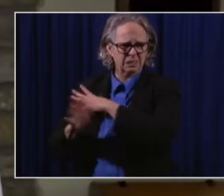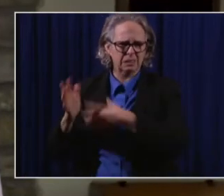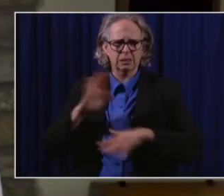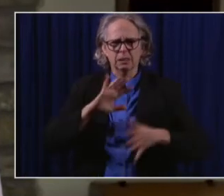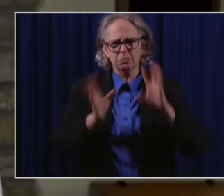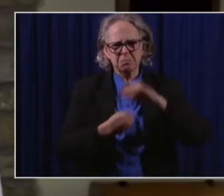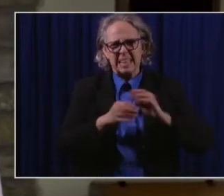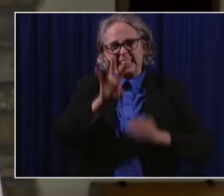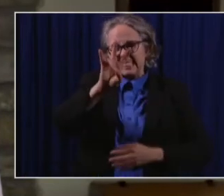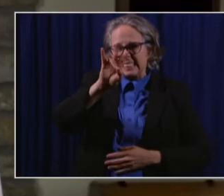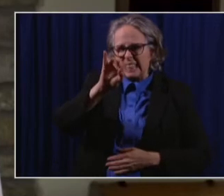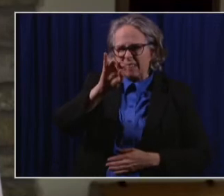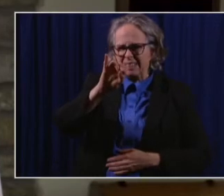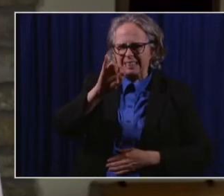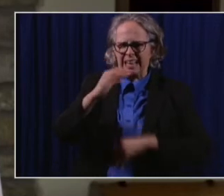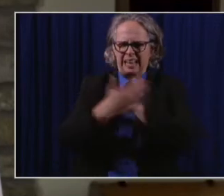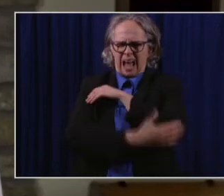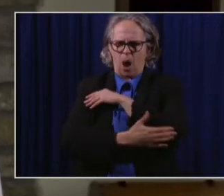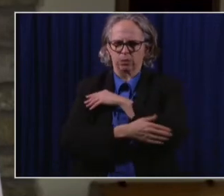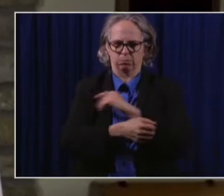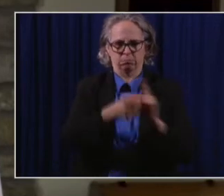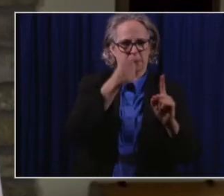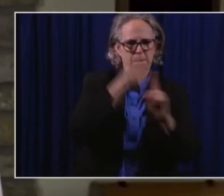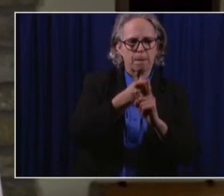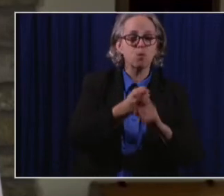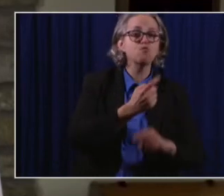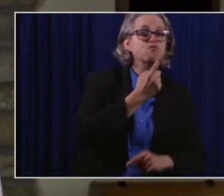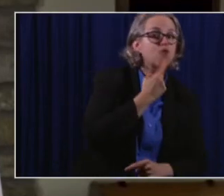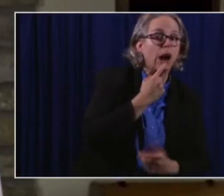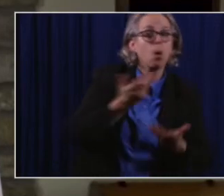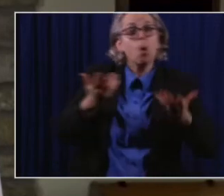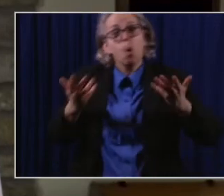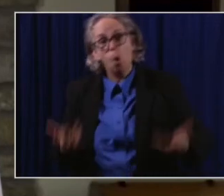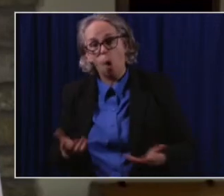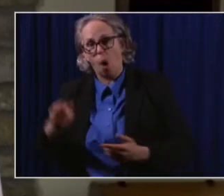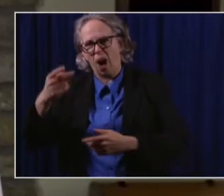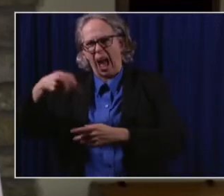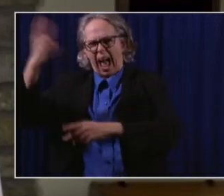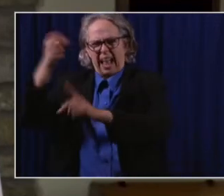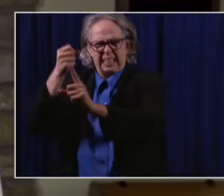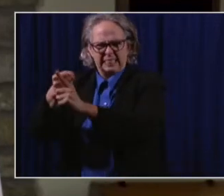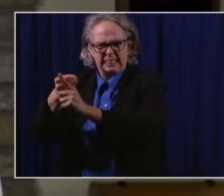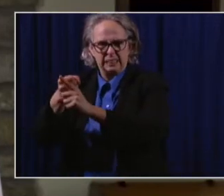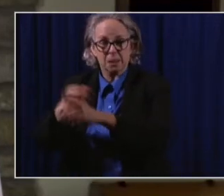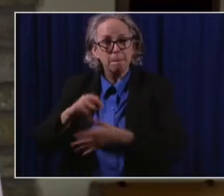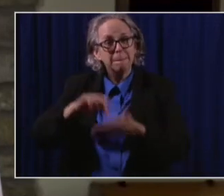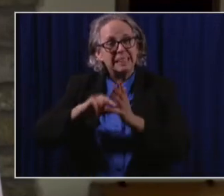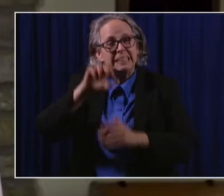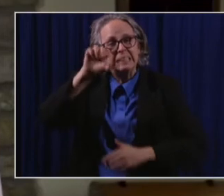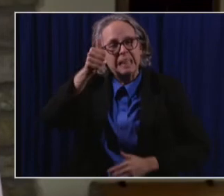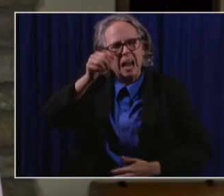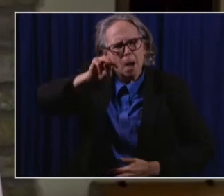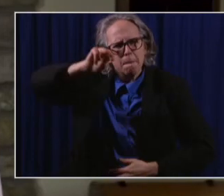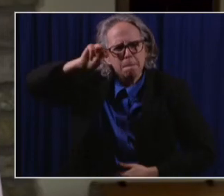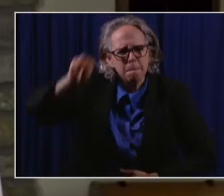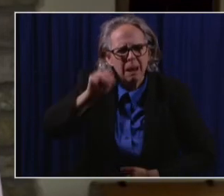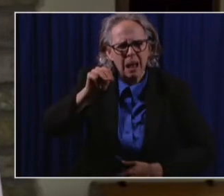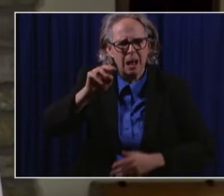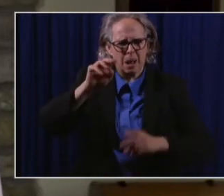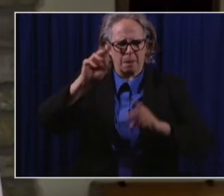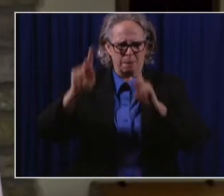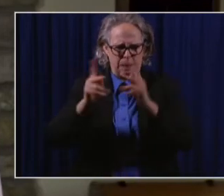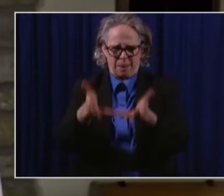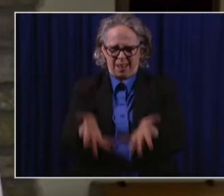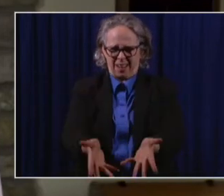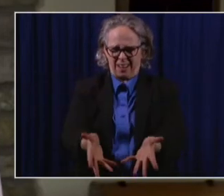That's 10 million Ohioans, or 85% of the population, live in an area with a high risk of community